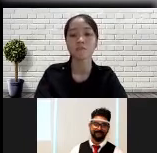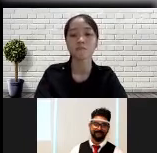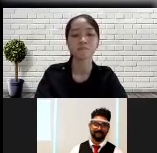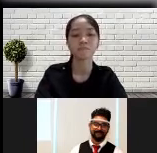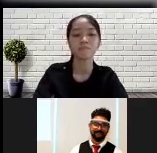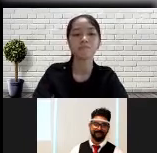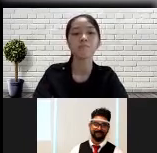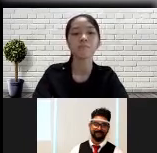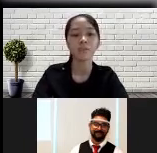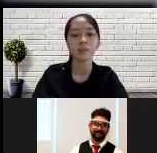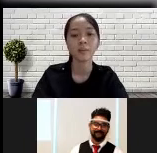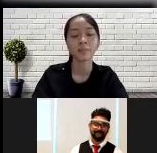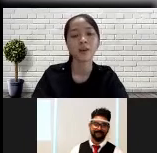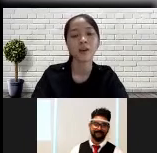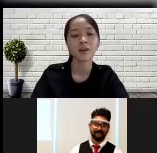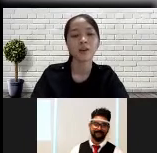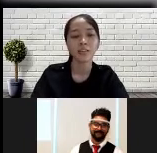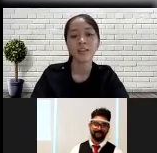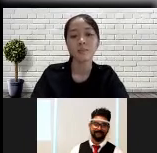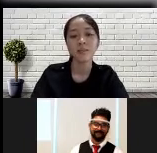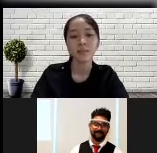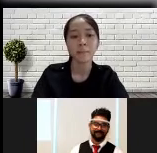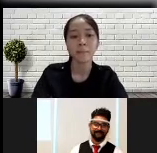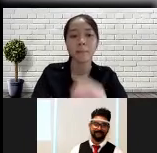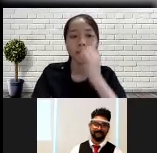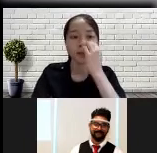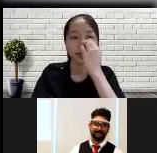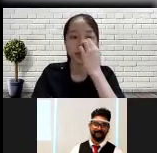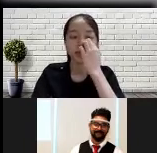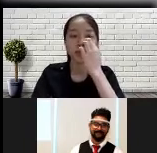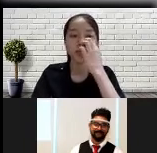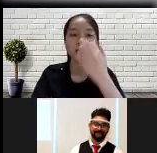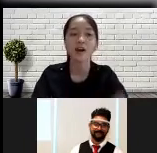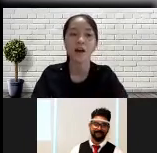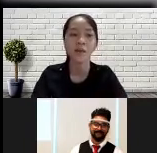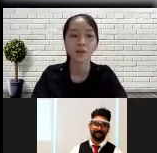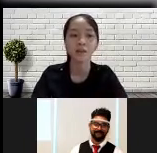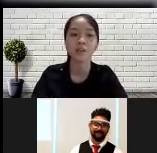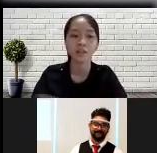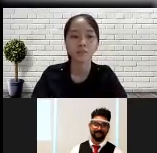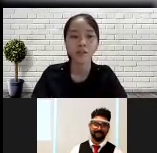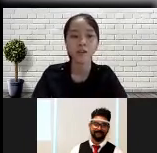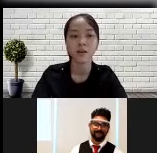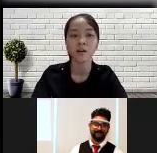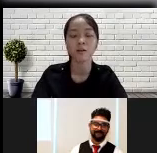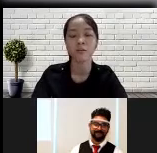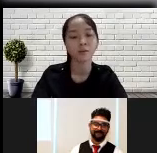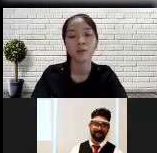consumption. Yeah. Next slide, please. Yeah, so there's the IP